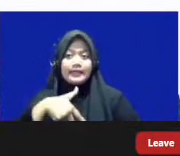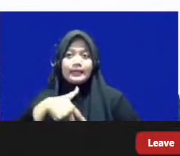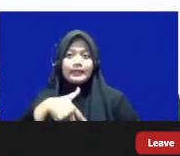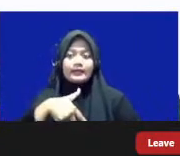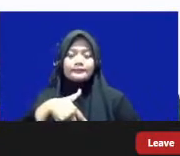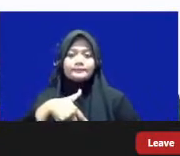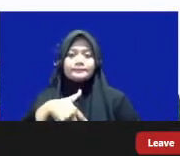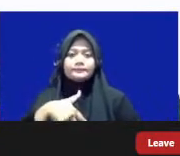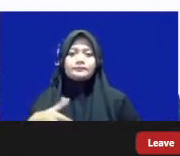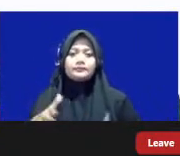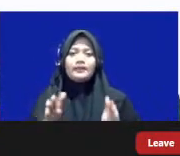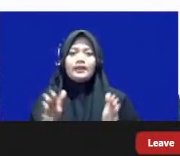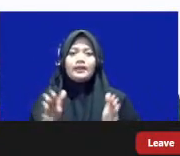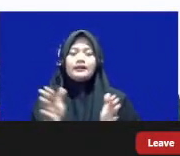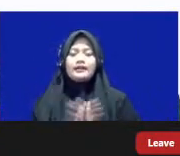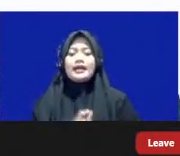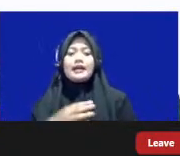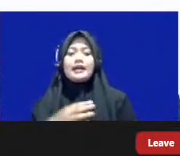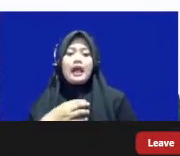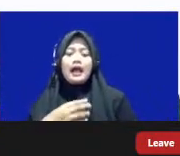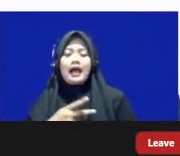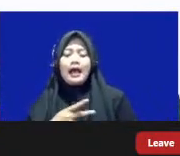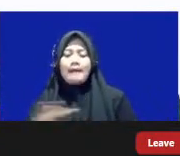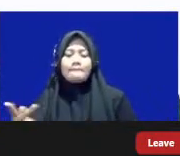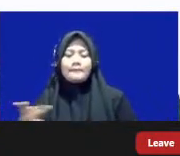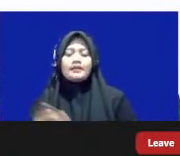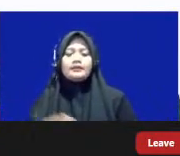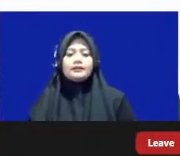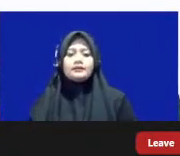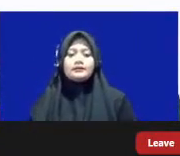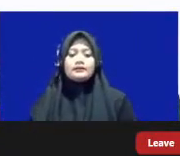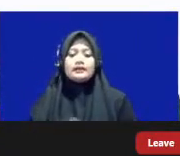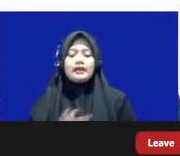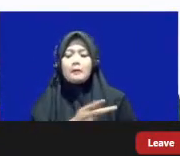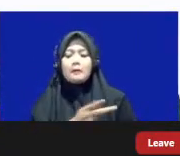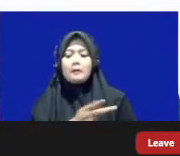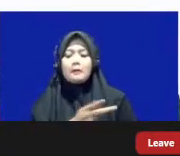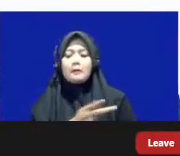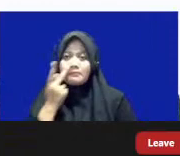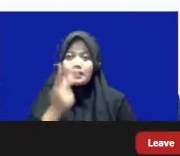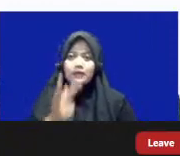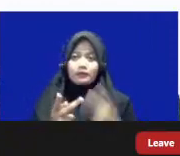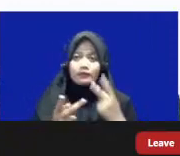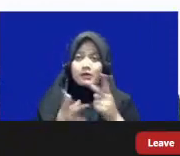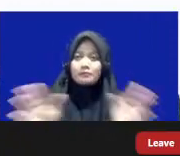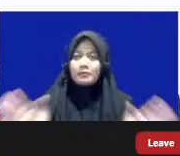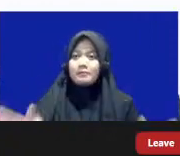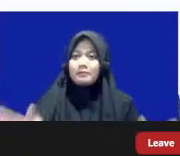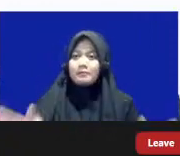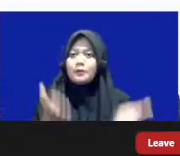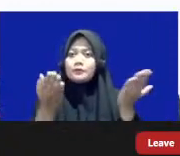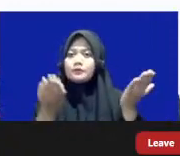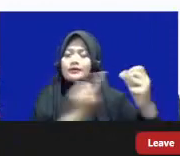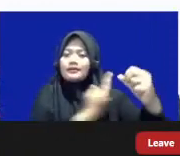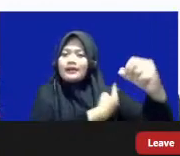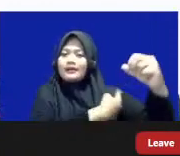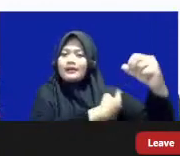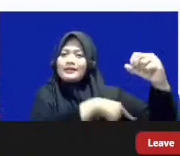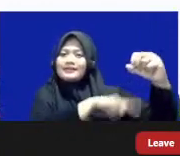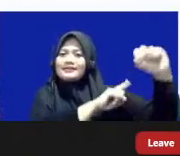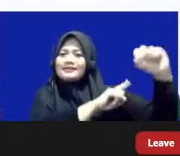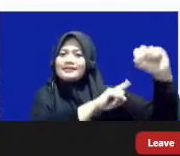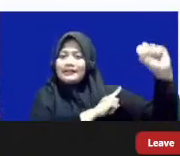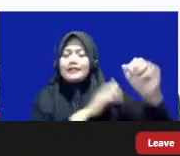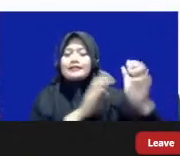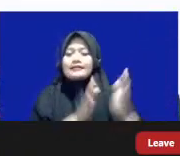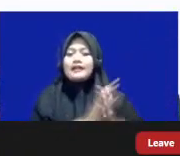going through their capacity development, equipment distribution training, increasing engagement. Now